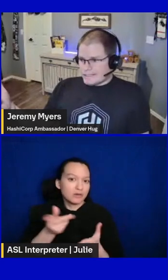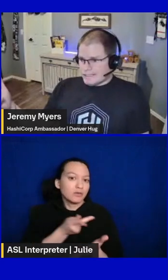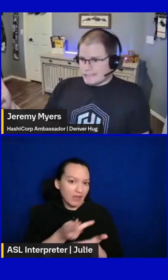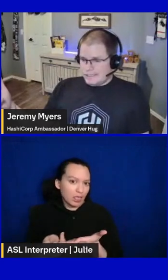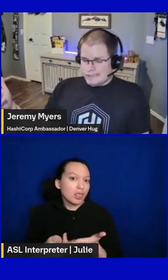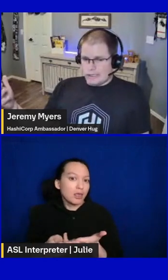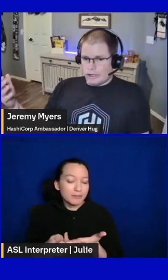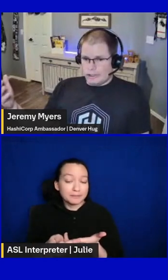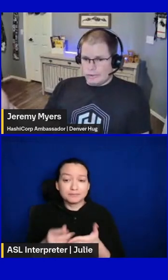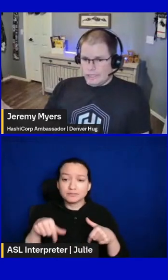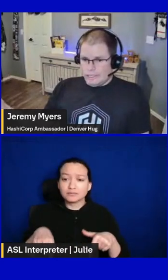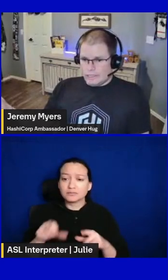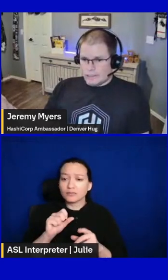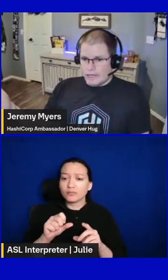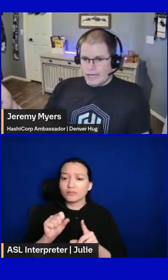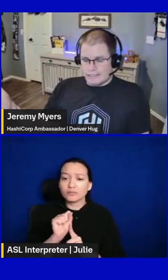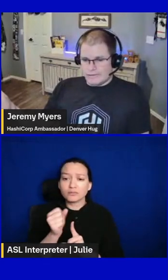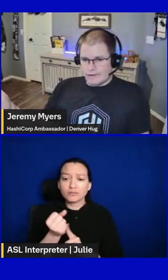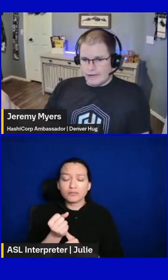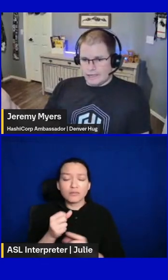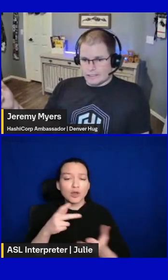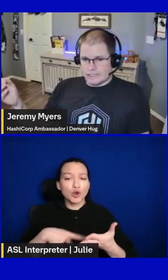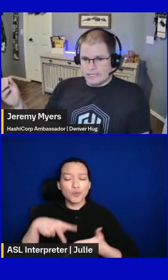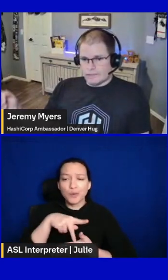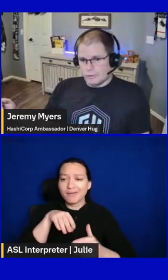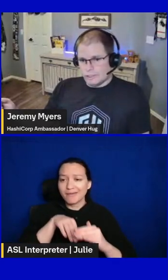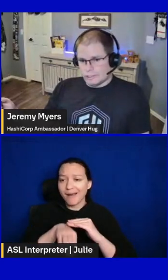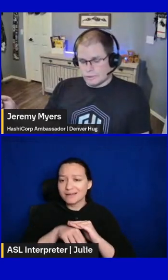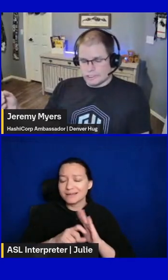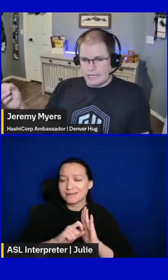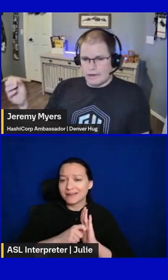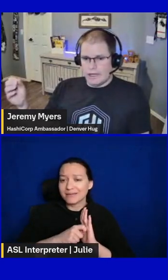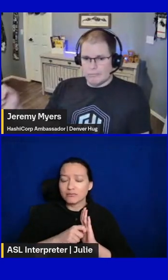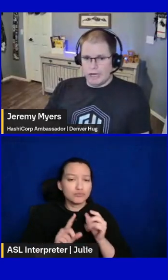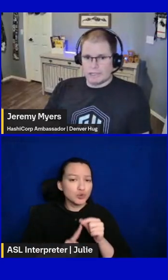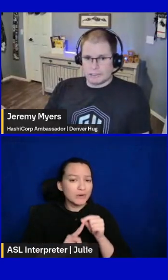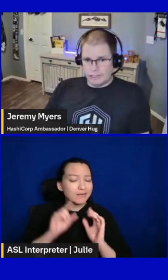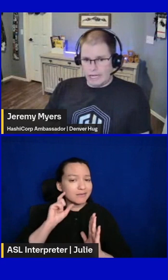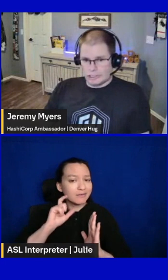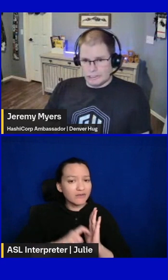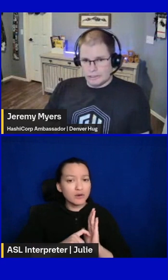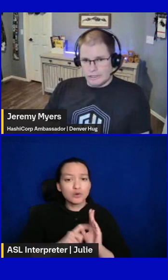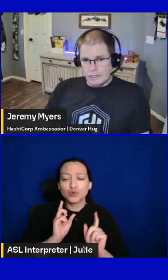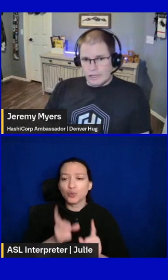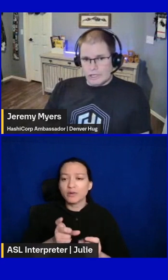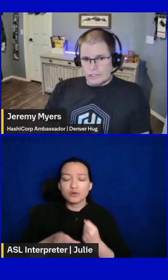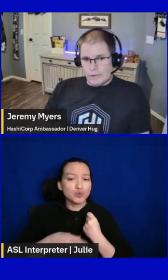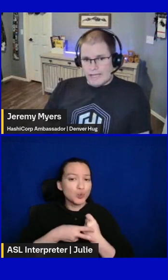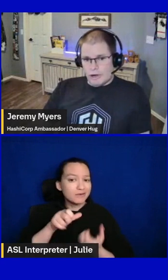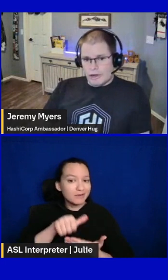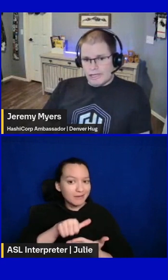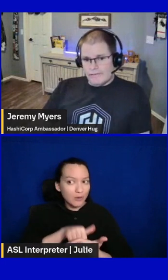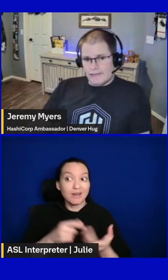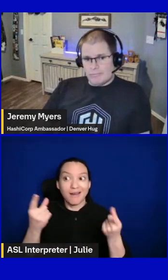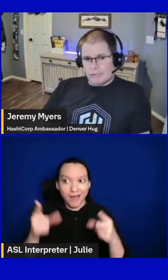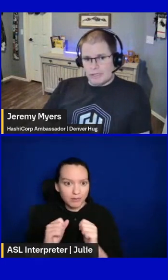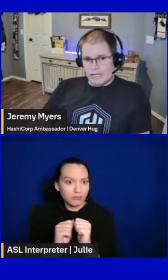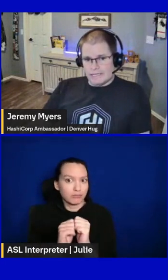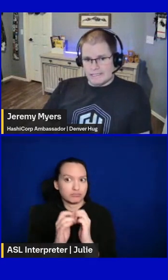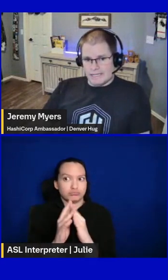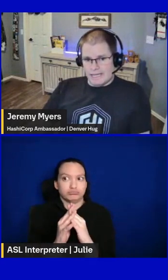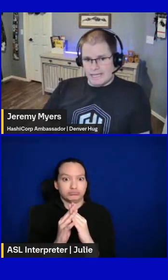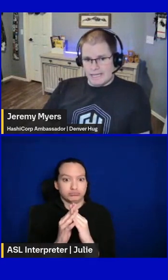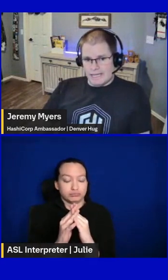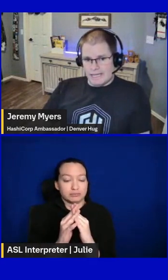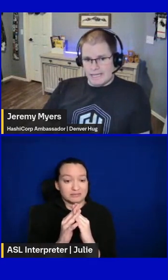In this case, primary access keys are unique identifiers given to a storage account upon creation. So as part of